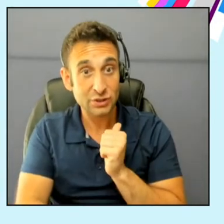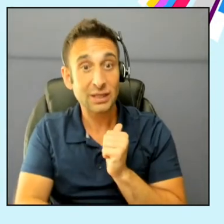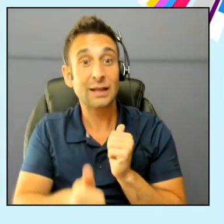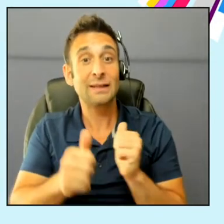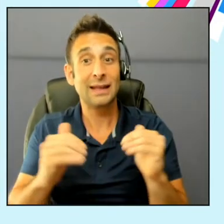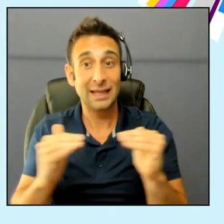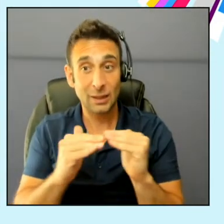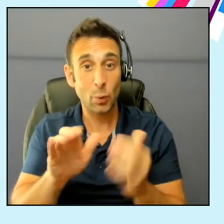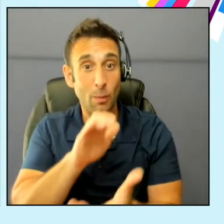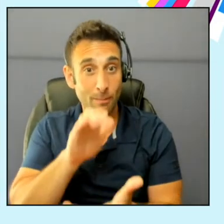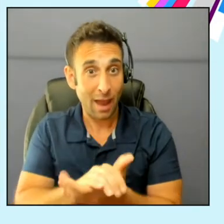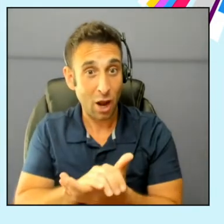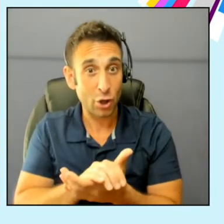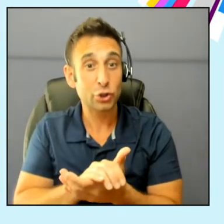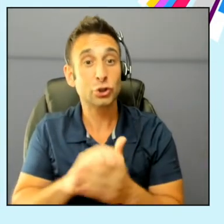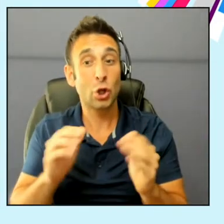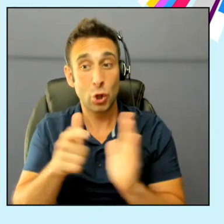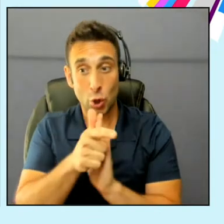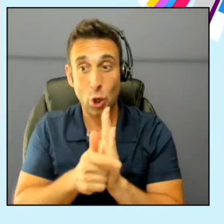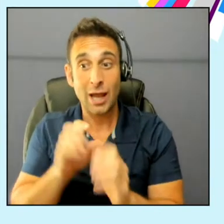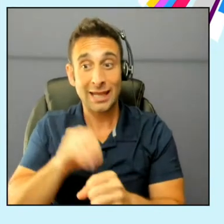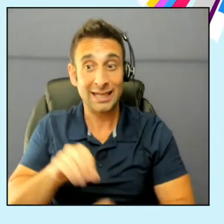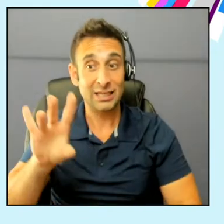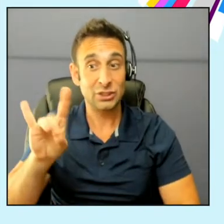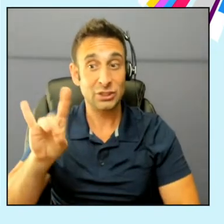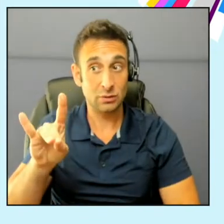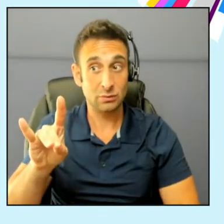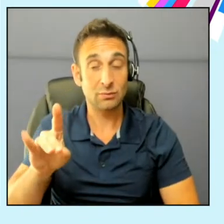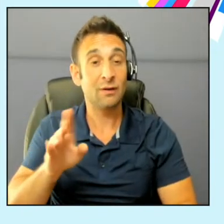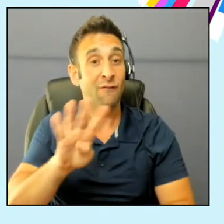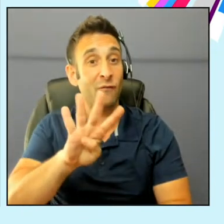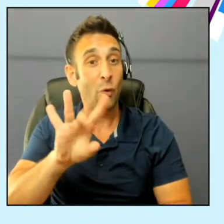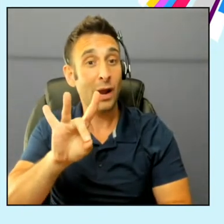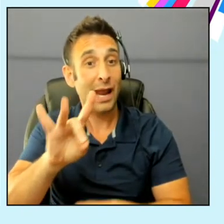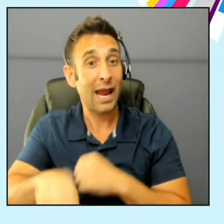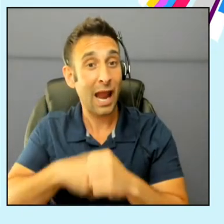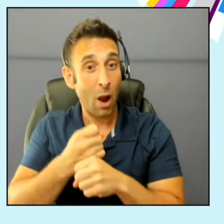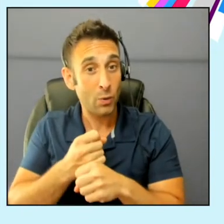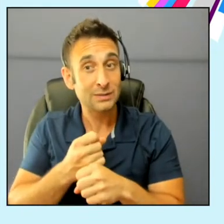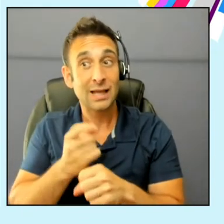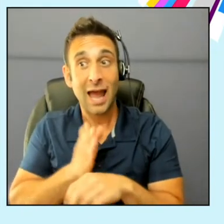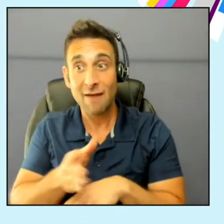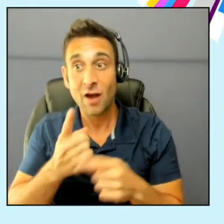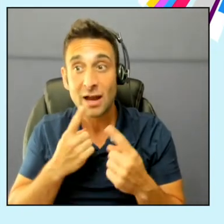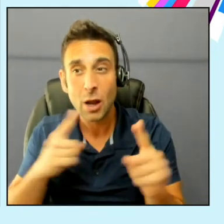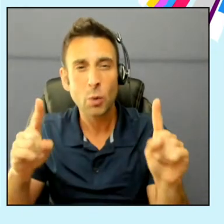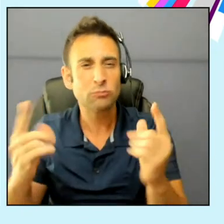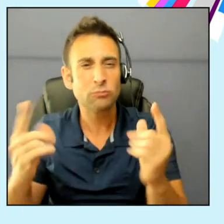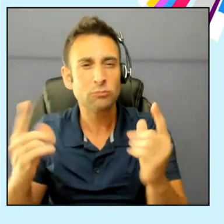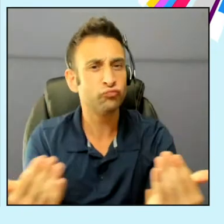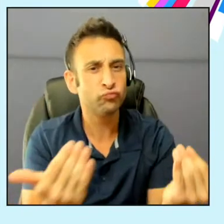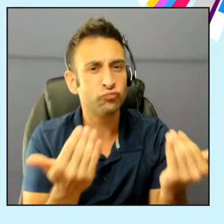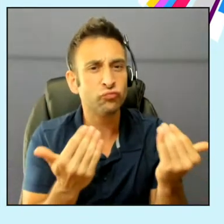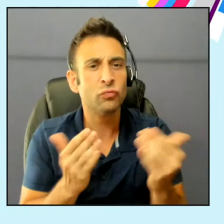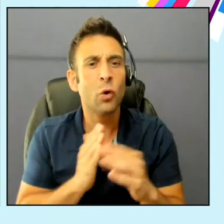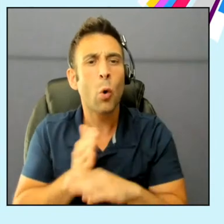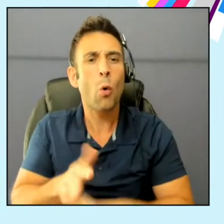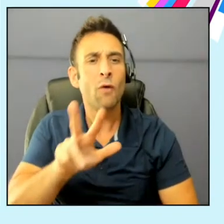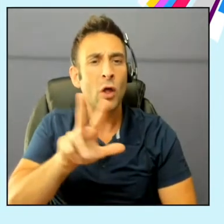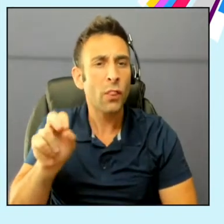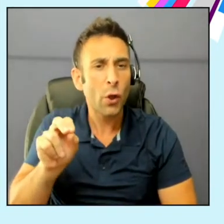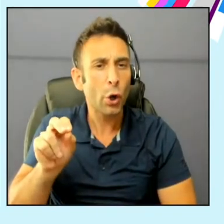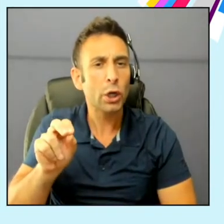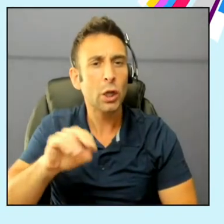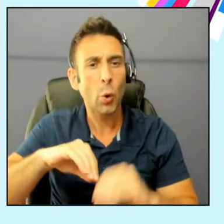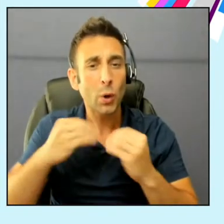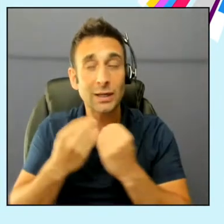48 hours of announcing support, they also mobilized more than 30 organizations and companies, both